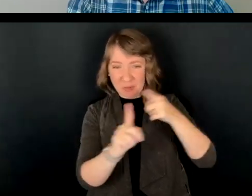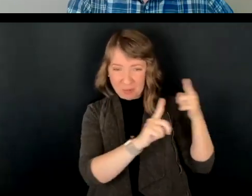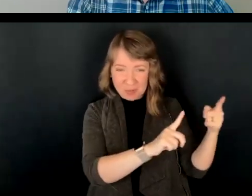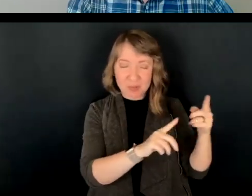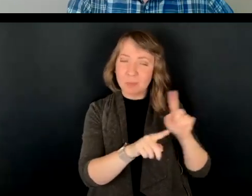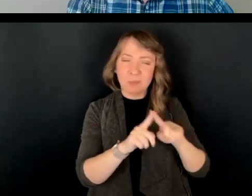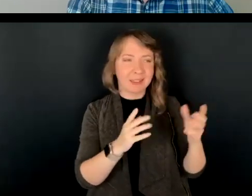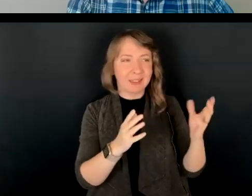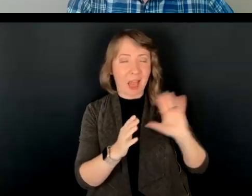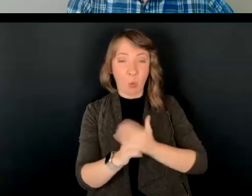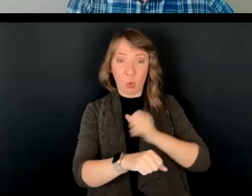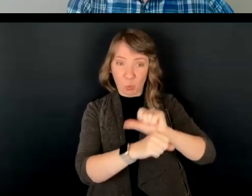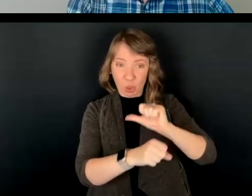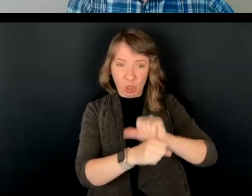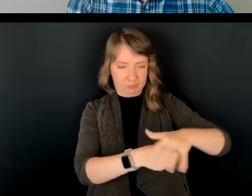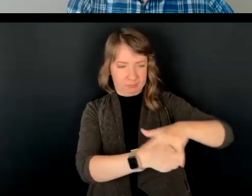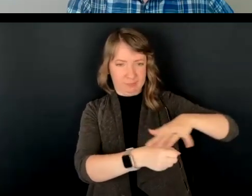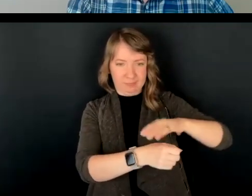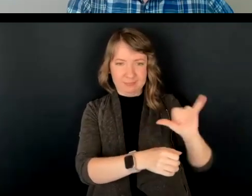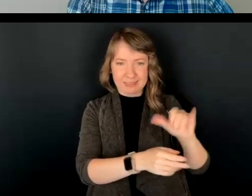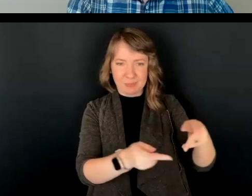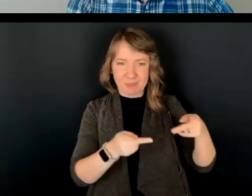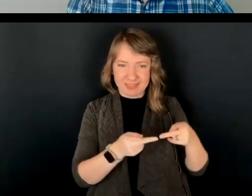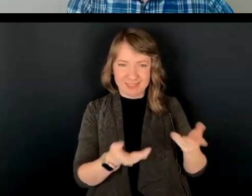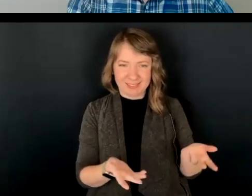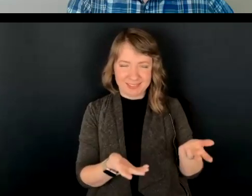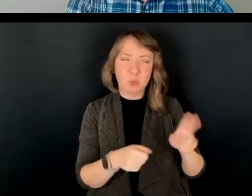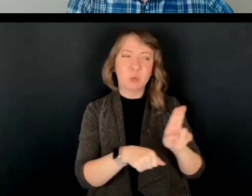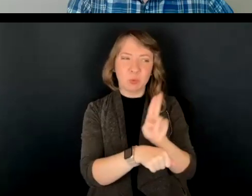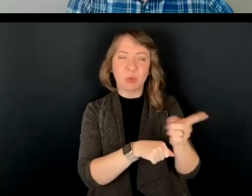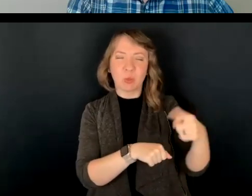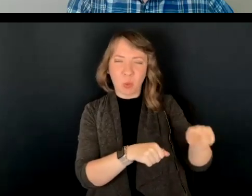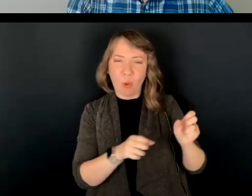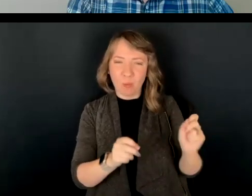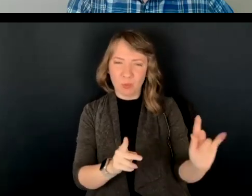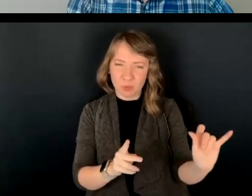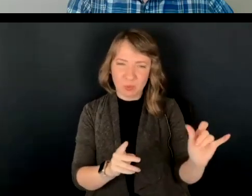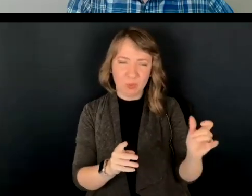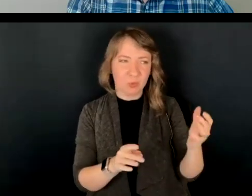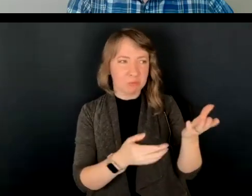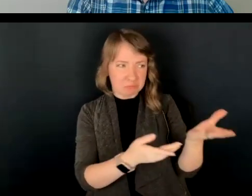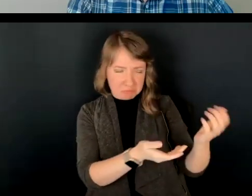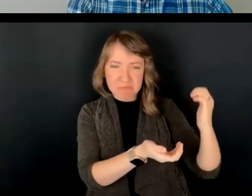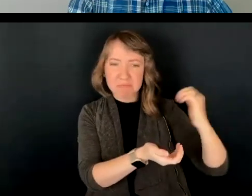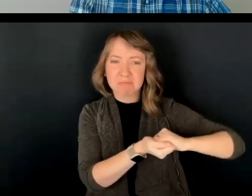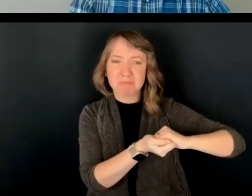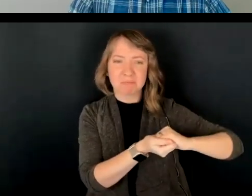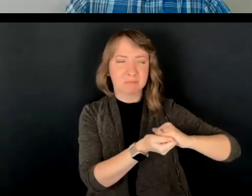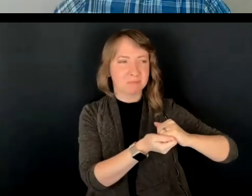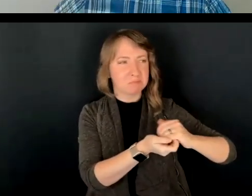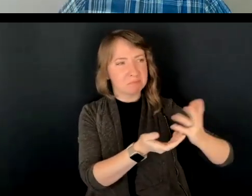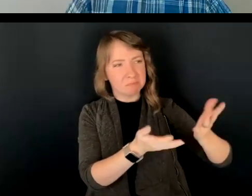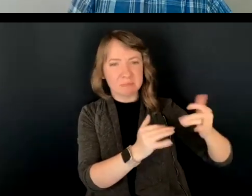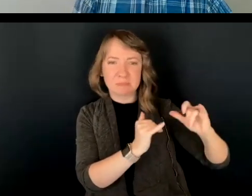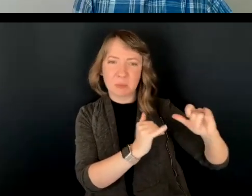interacts. So leveraging those opportunities too, to work with our partners who have the similar, they want to